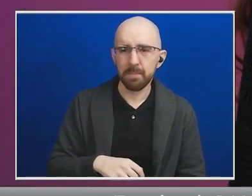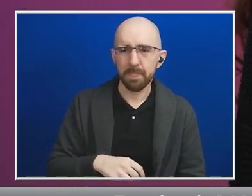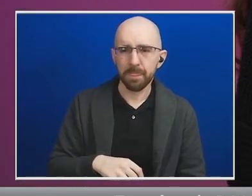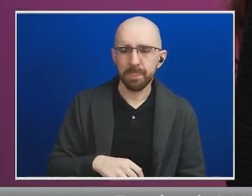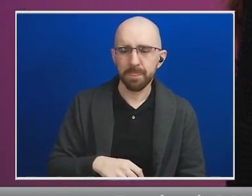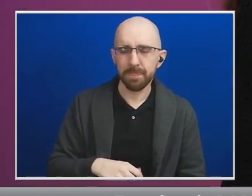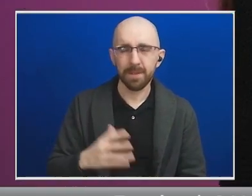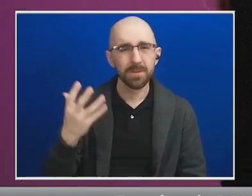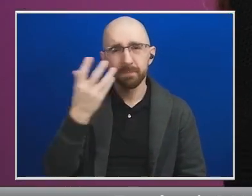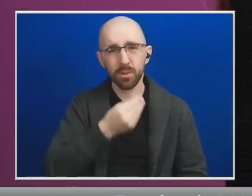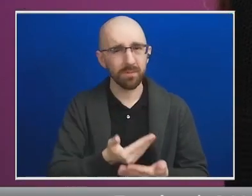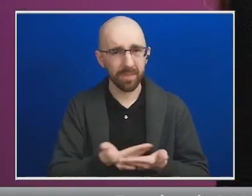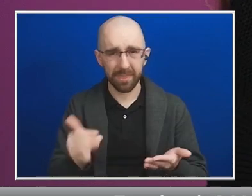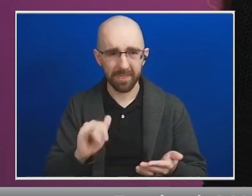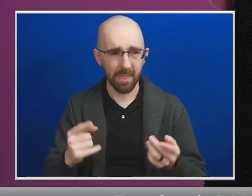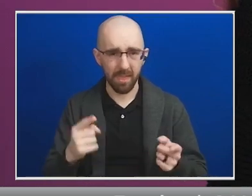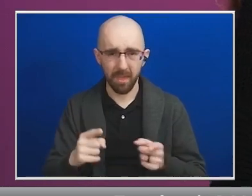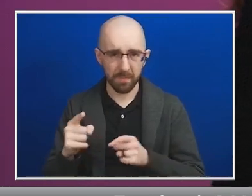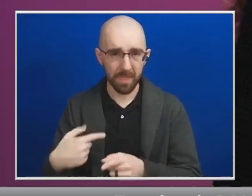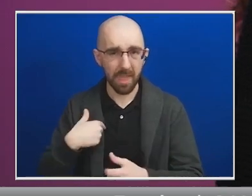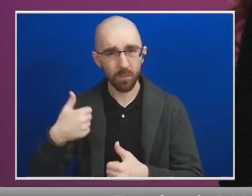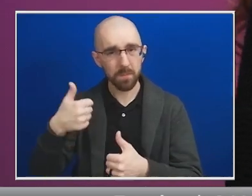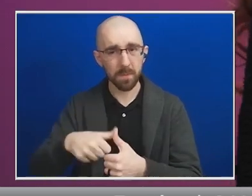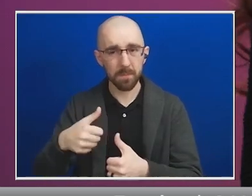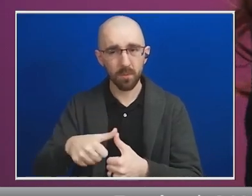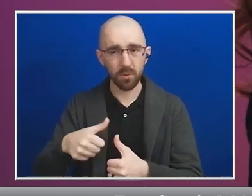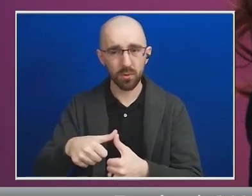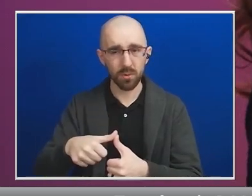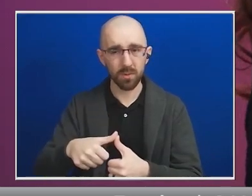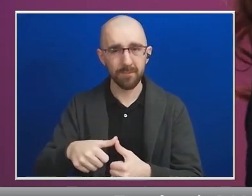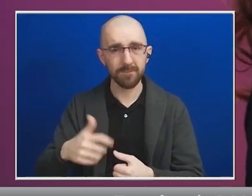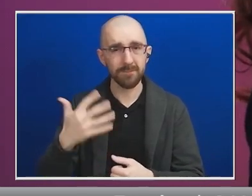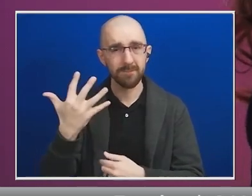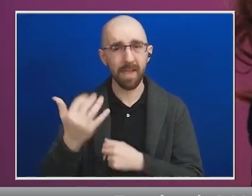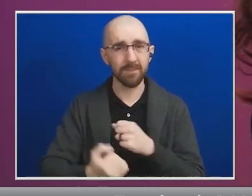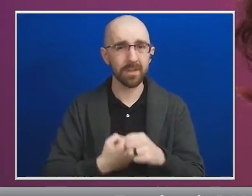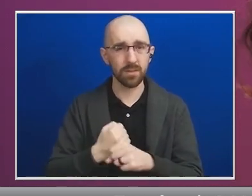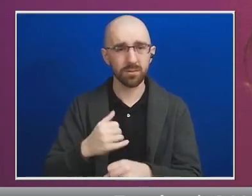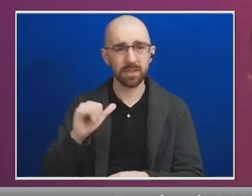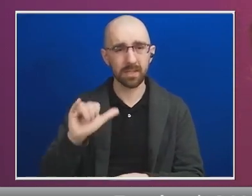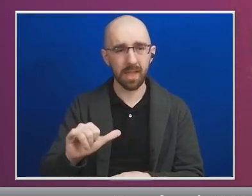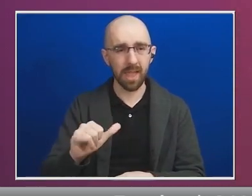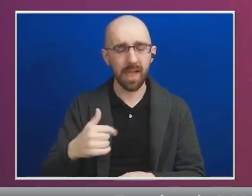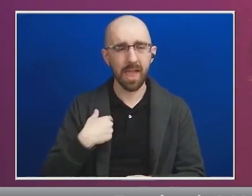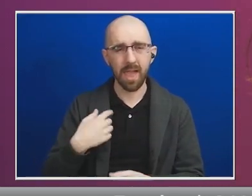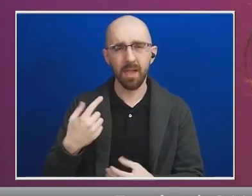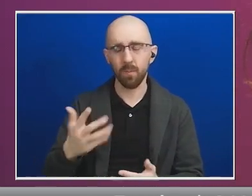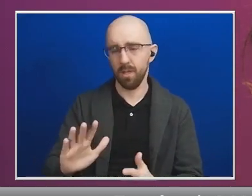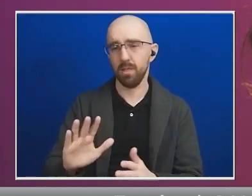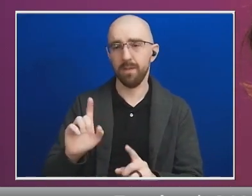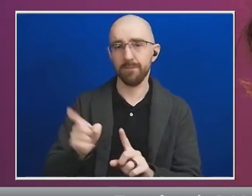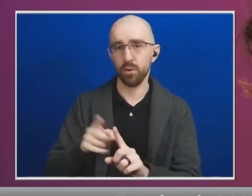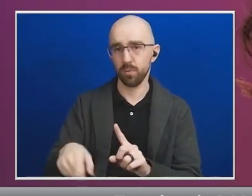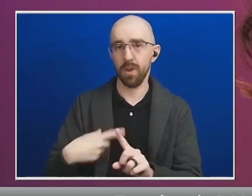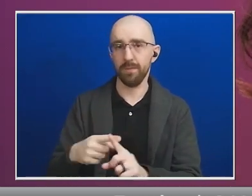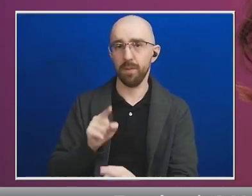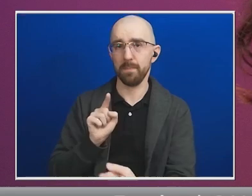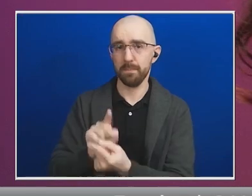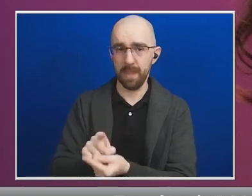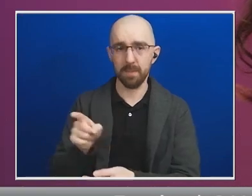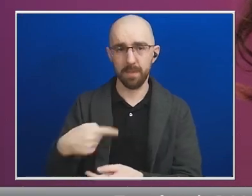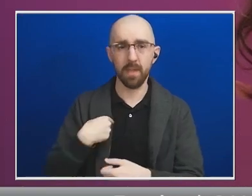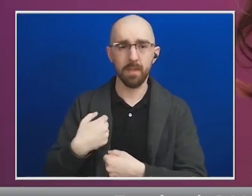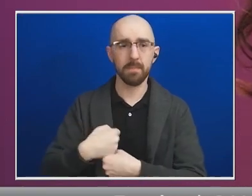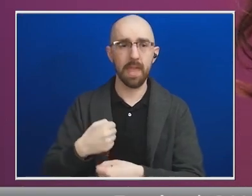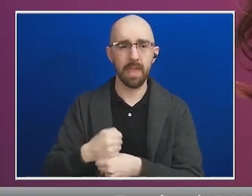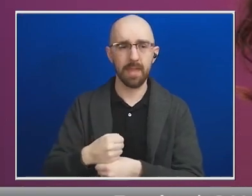that happened, and I remember for 5 years that I always, first when I met him, I'd made a